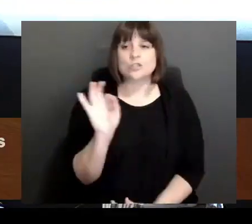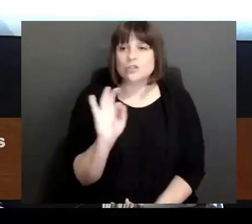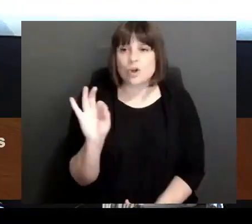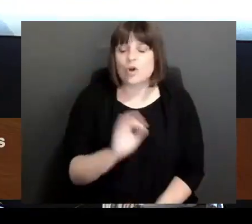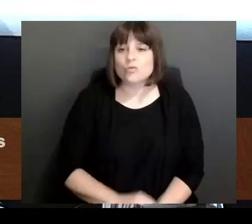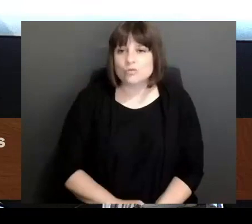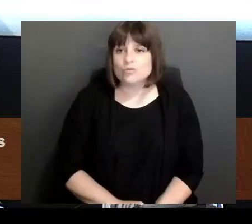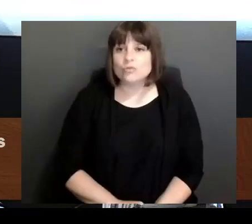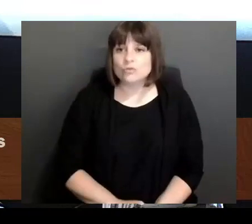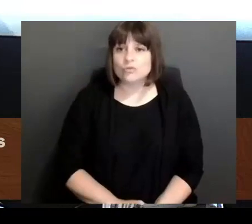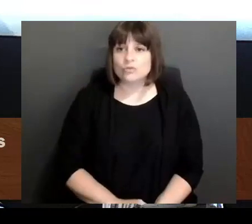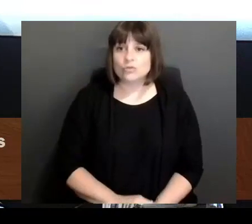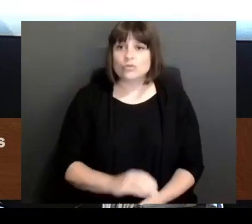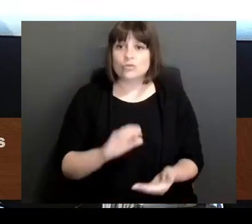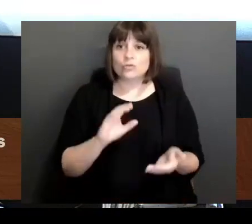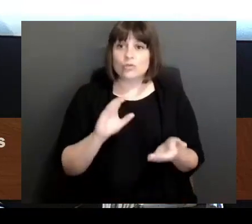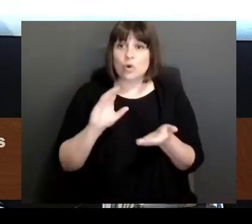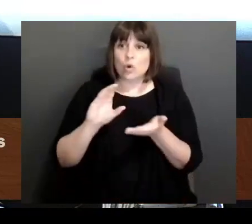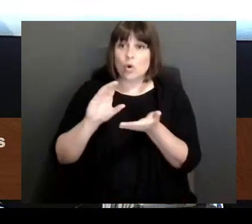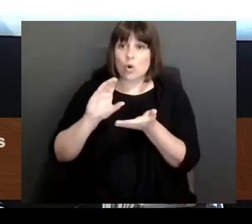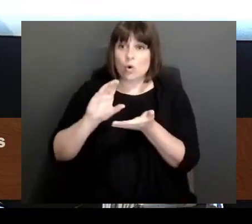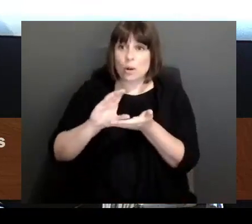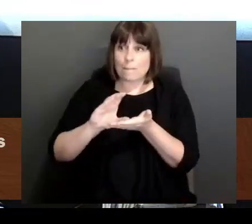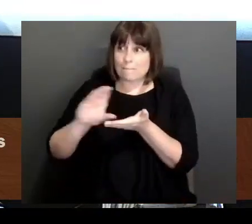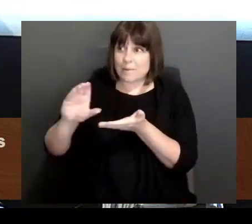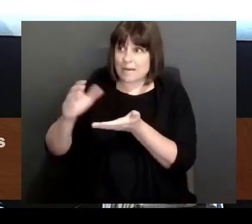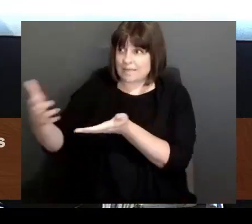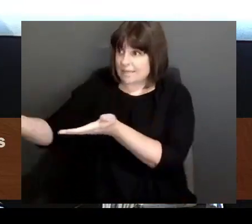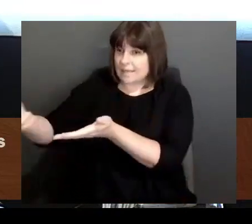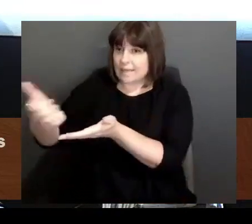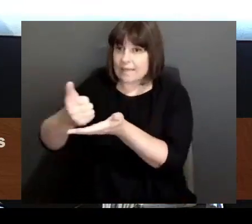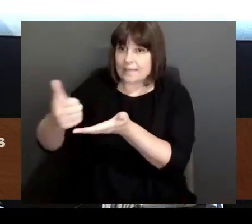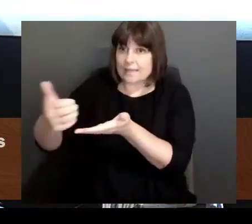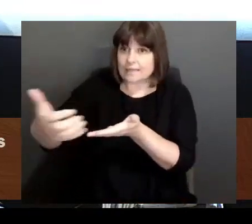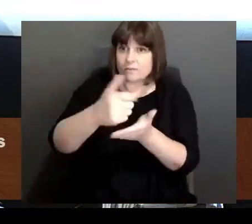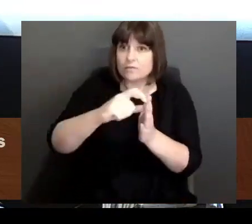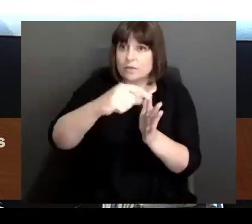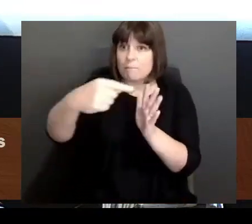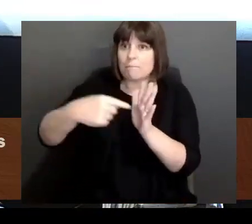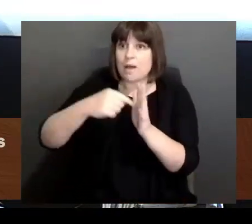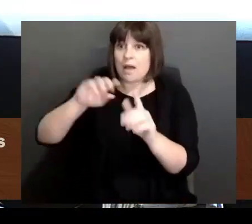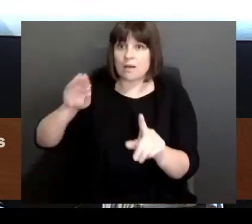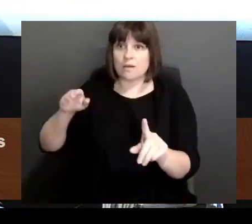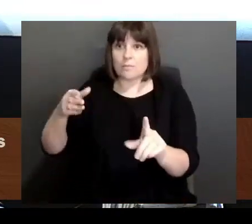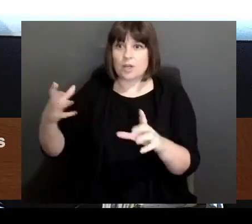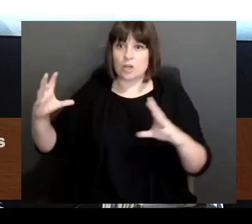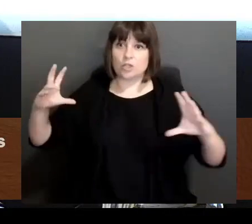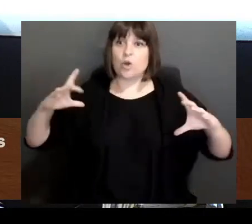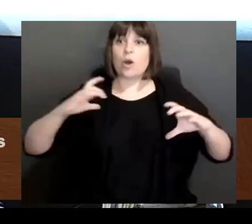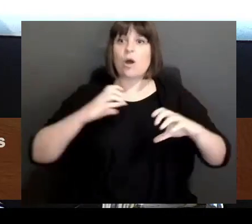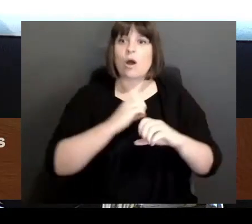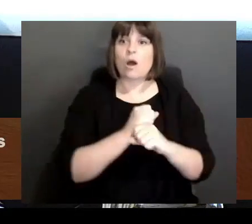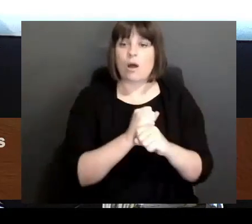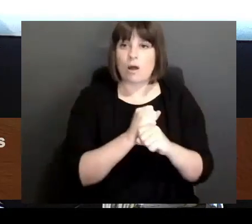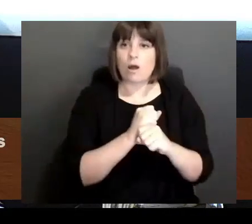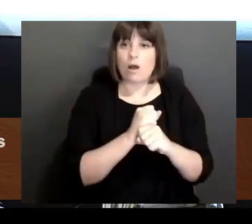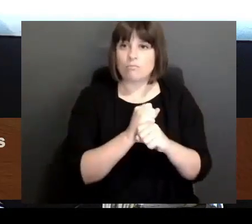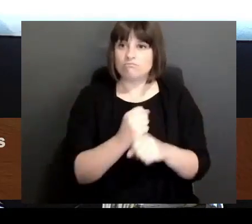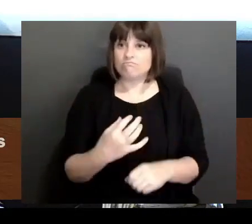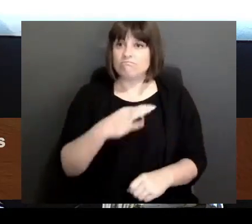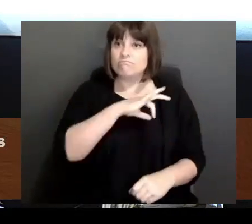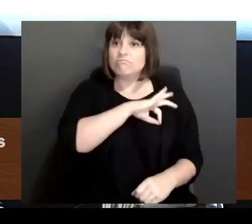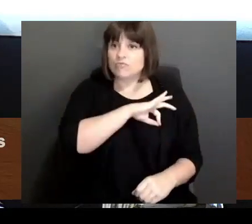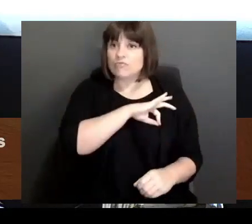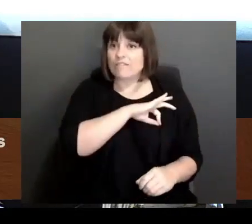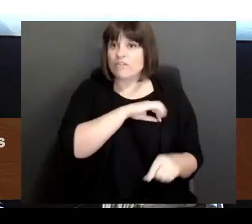are collected by the department goes directly into consolidated revenue. The high probability is,